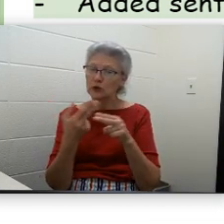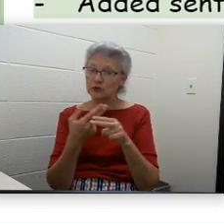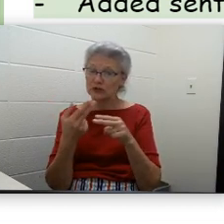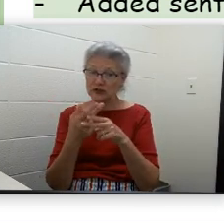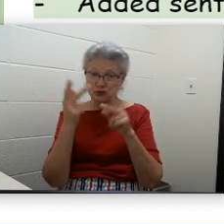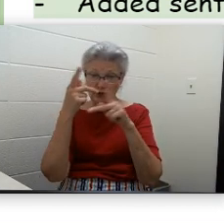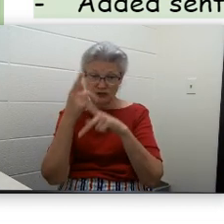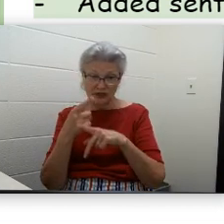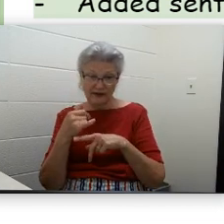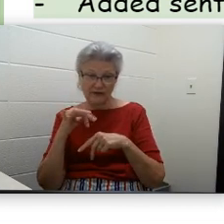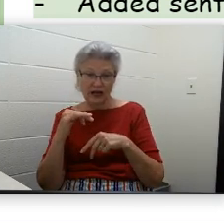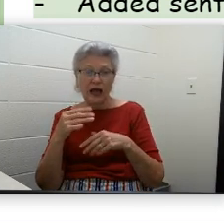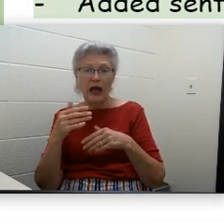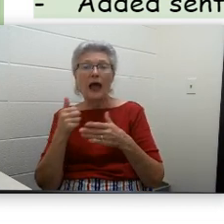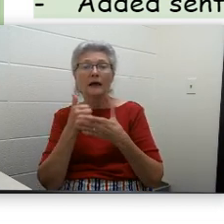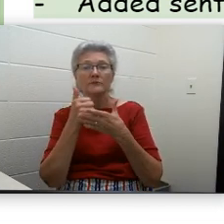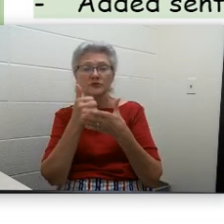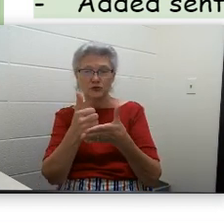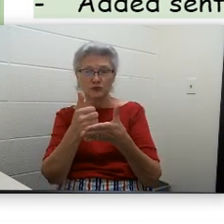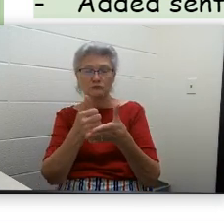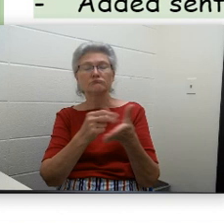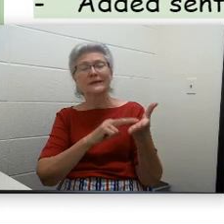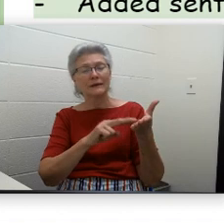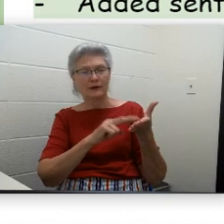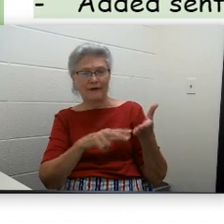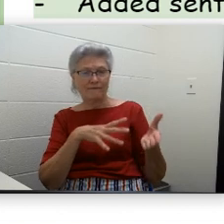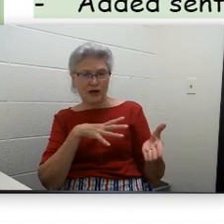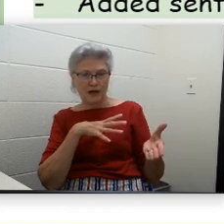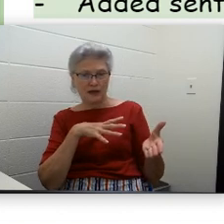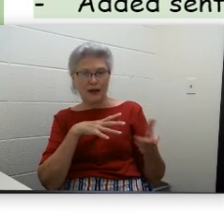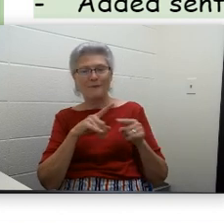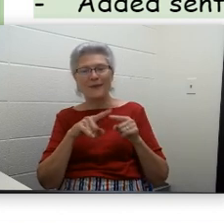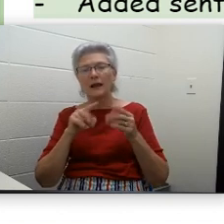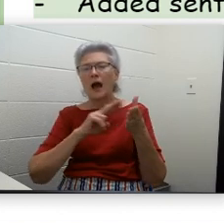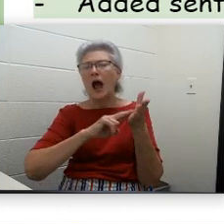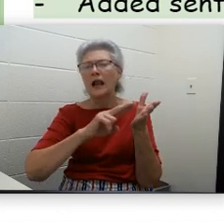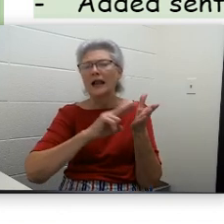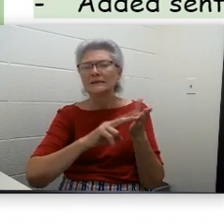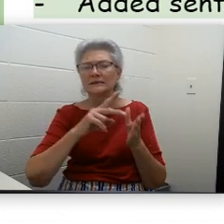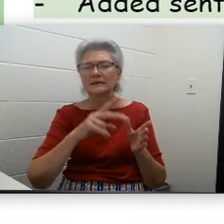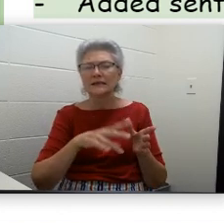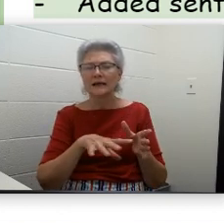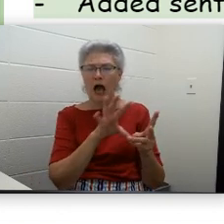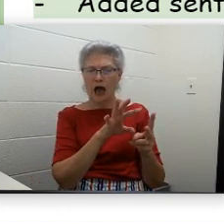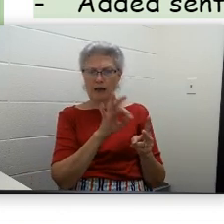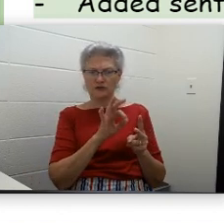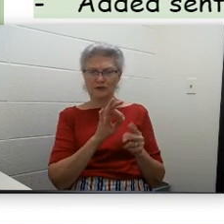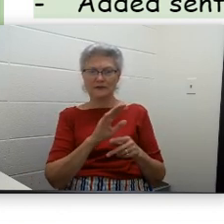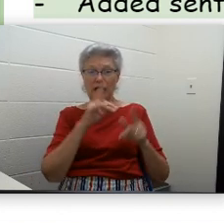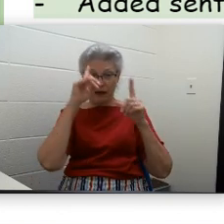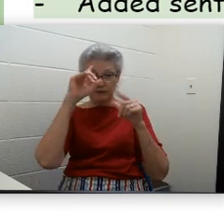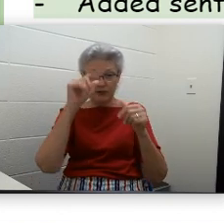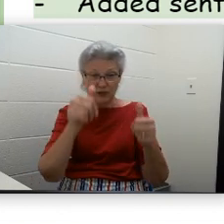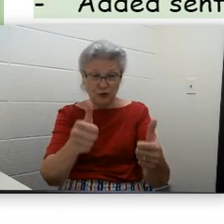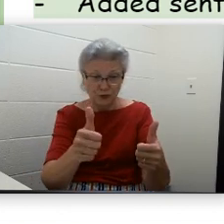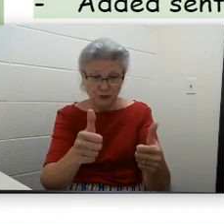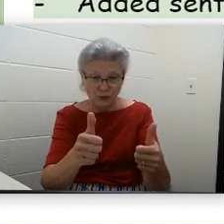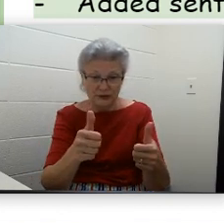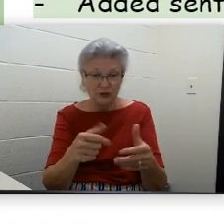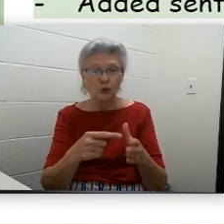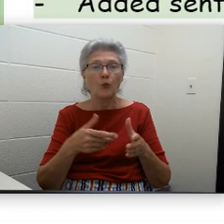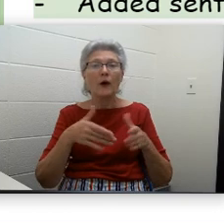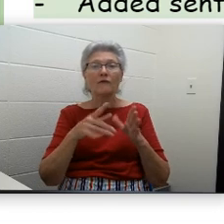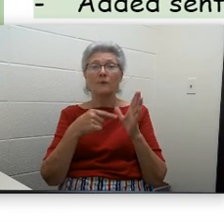strategy if it helps you keep it highlighted, but the highlighting is completely optional. That's just a way for me to show